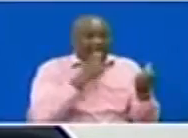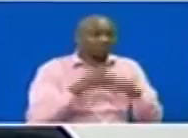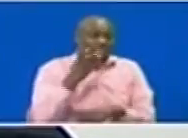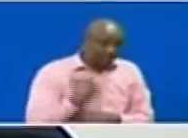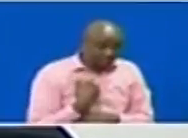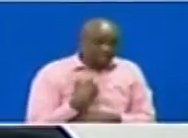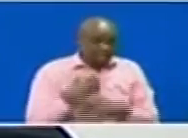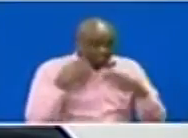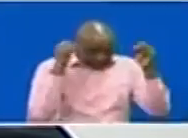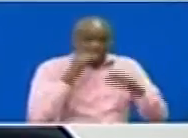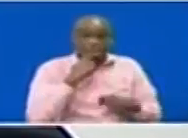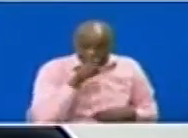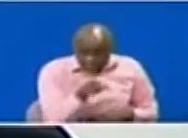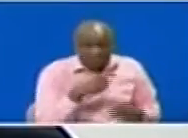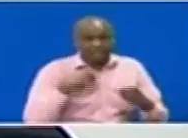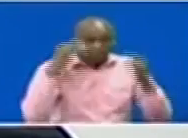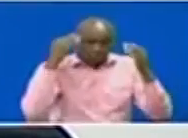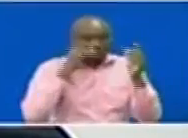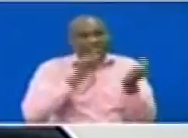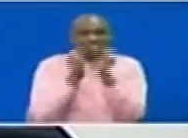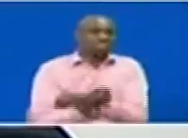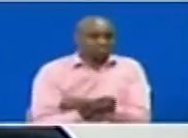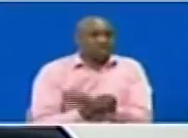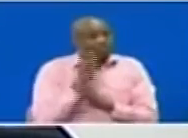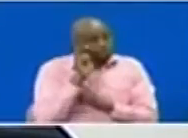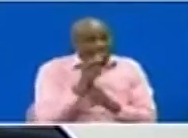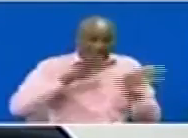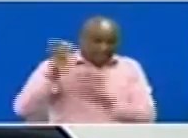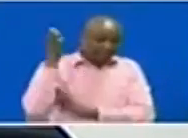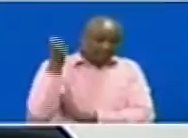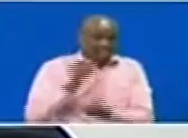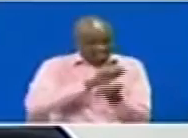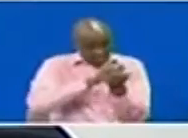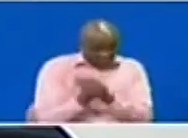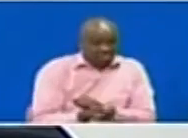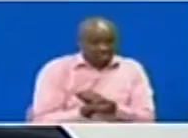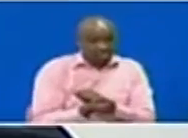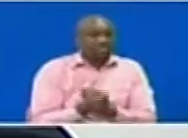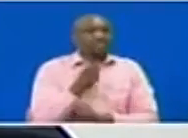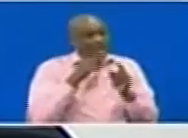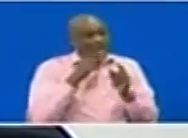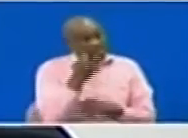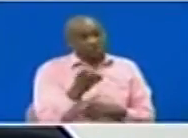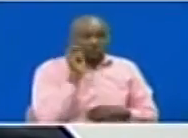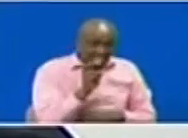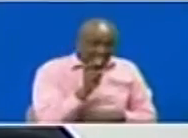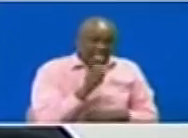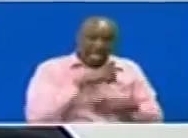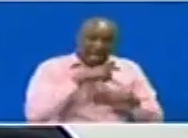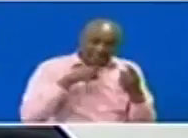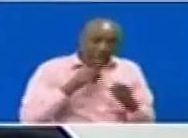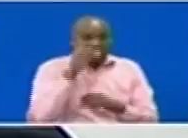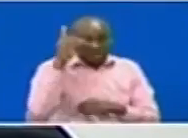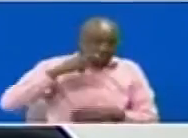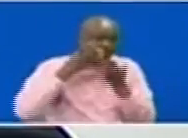reversing what the president has directed. You've seen parliament itself reversing the presidential appointments. You've seen matters going